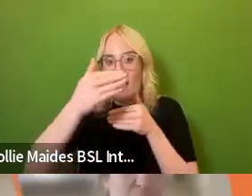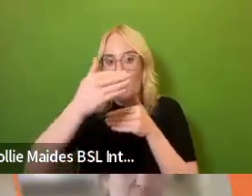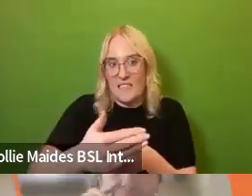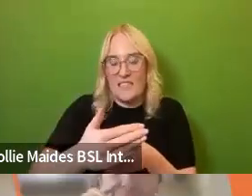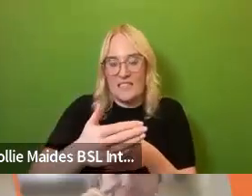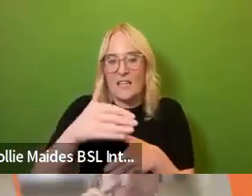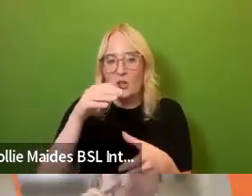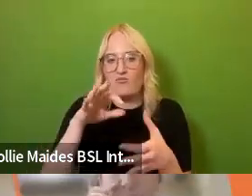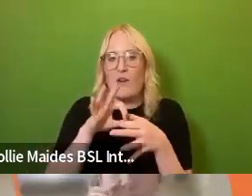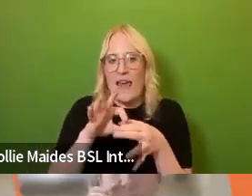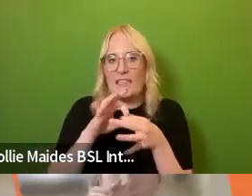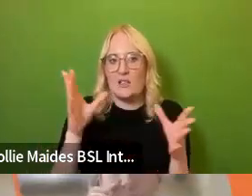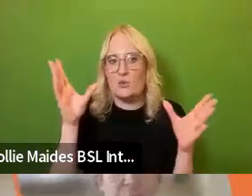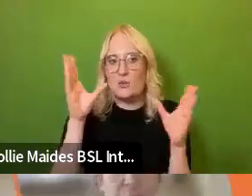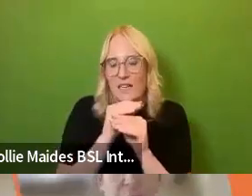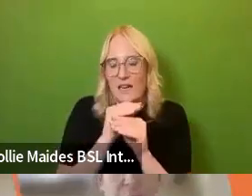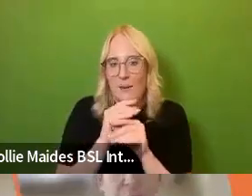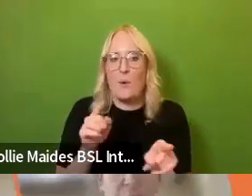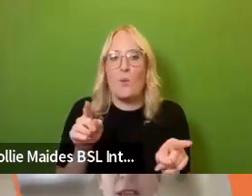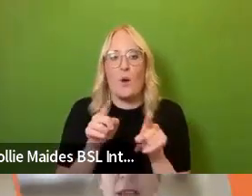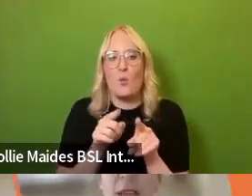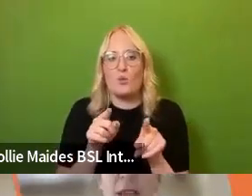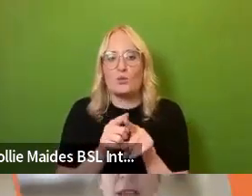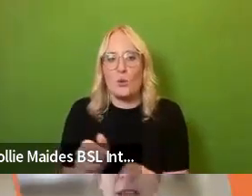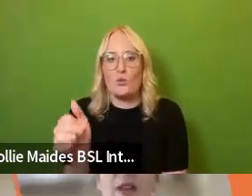that. We also know